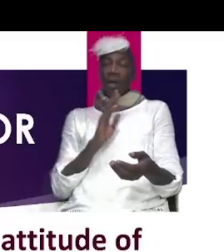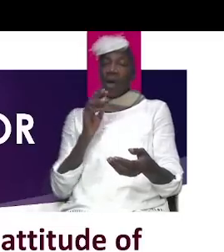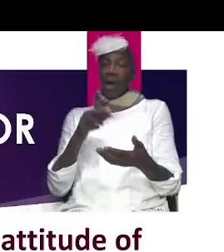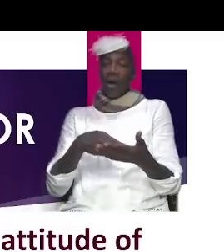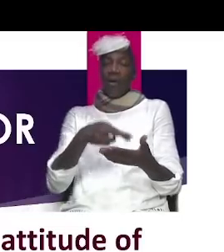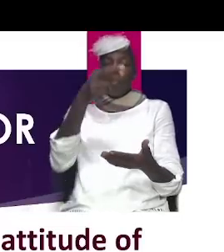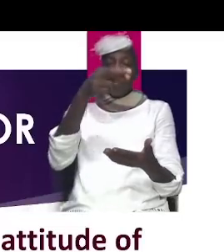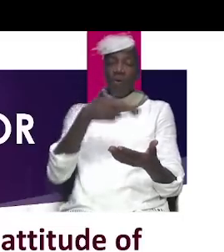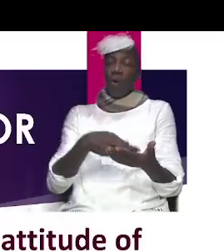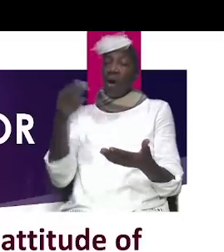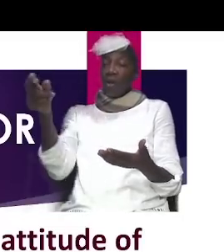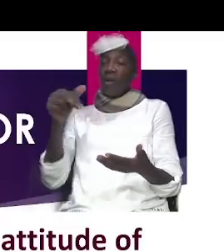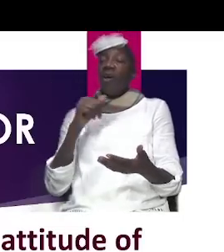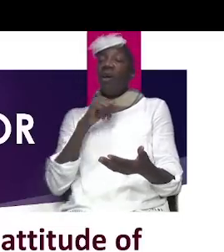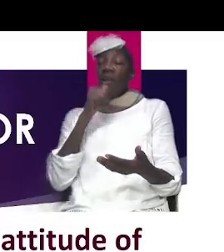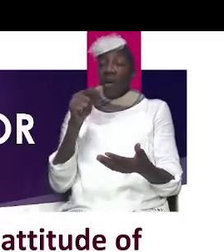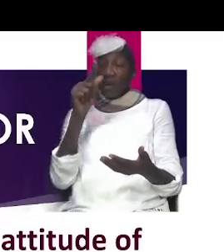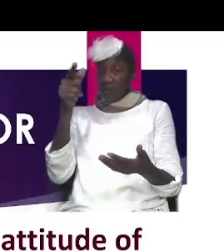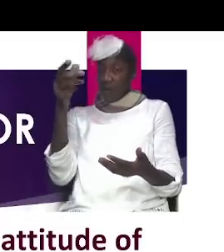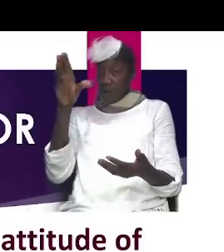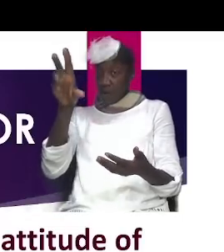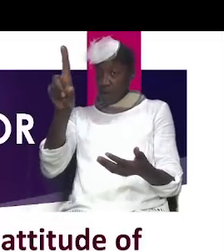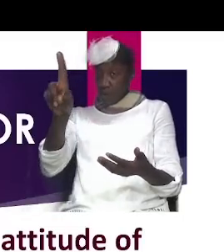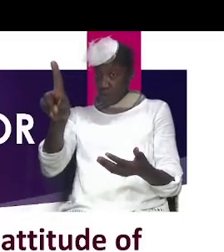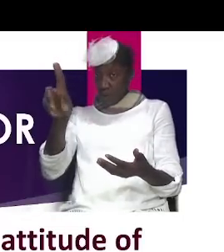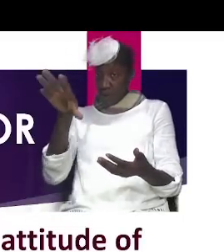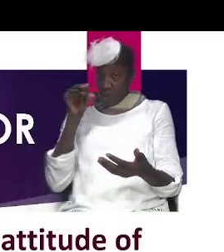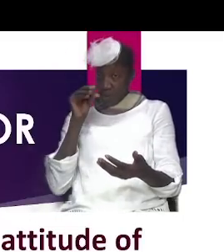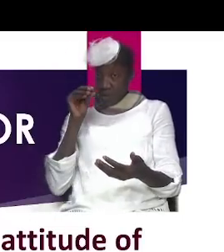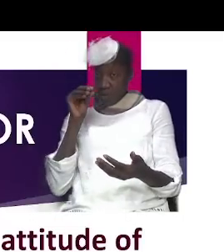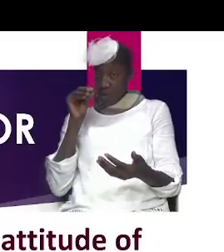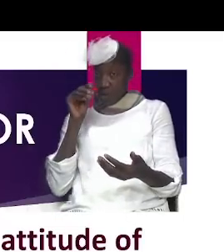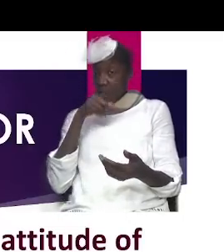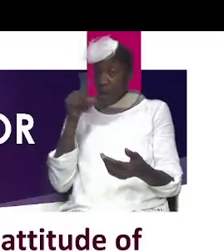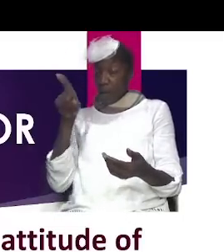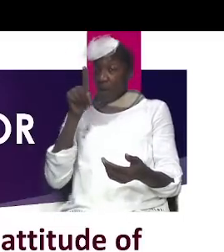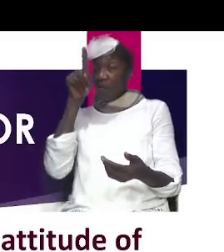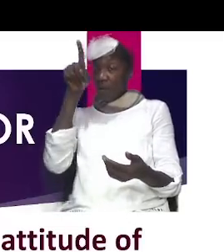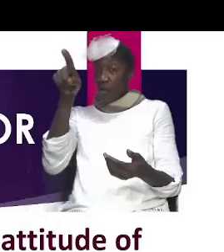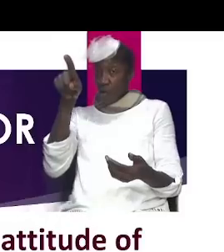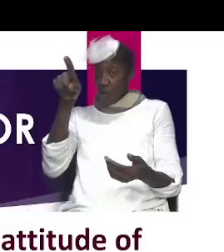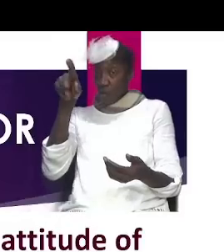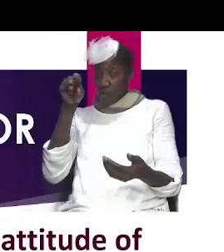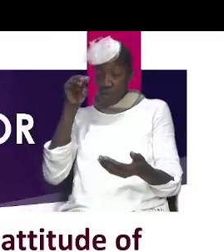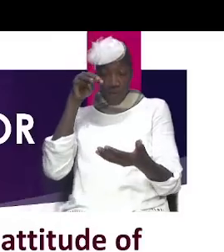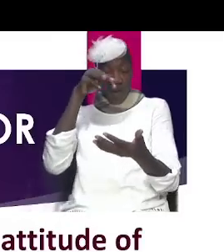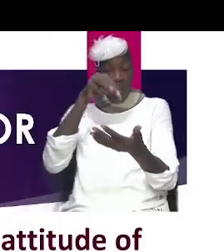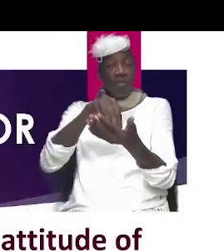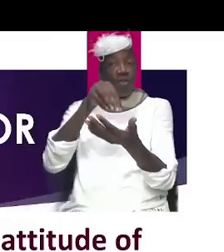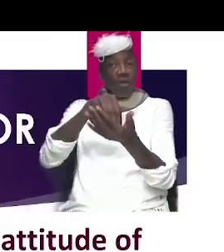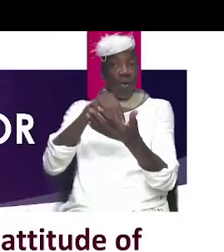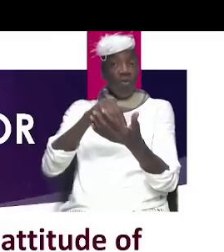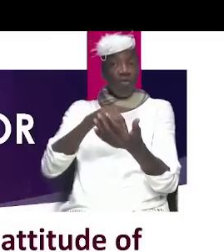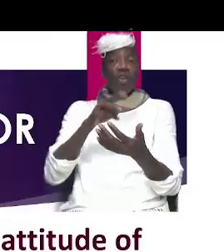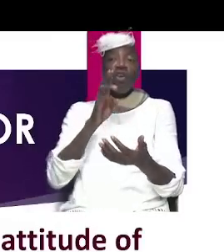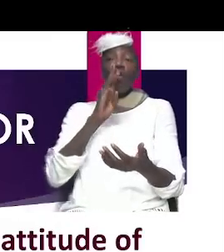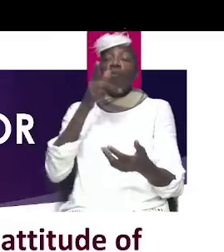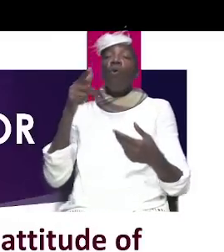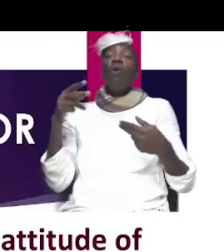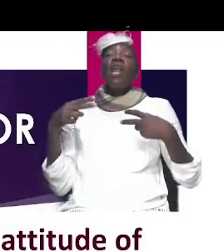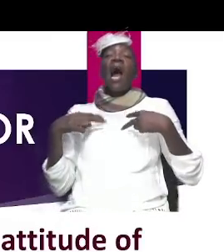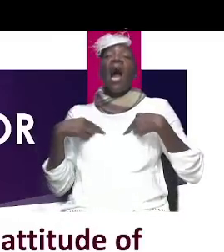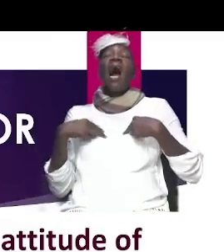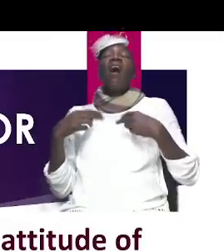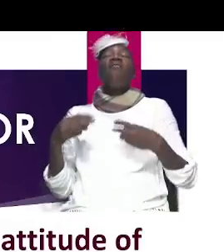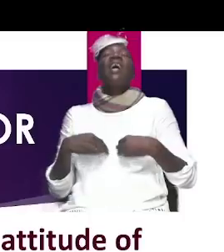you. Not for the 100 that you give, but for the 100,000 that you would have given. We have to understand that. So it